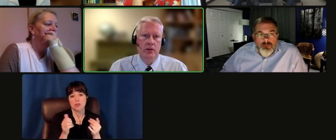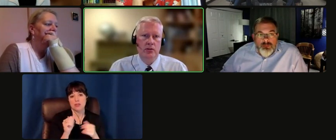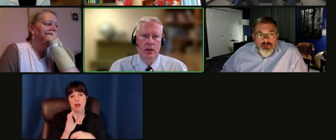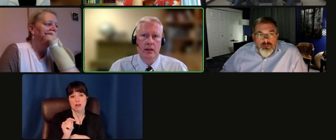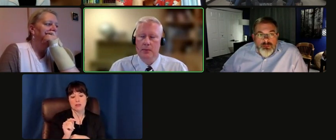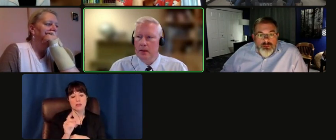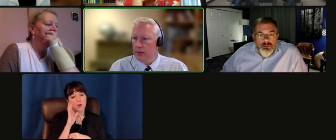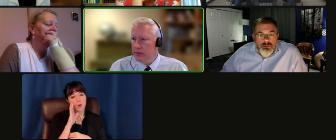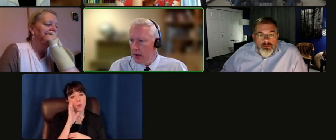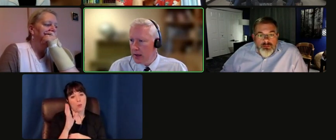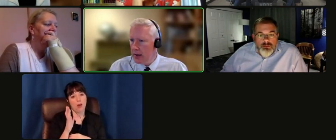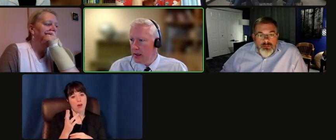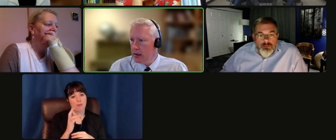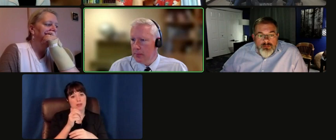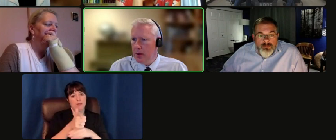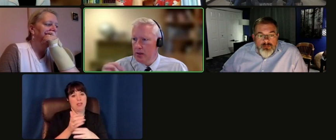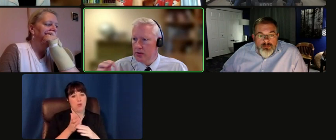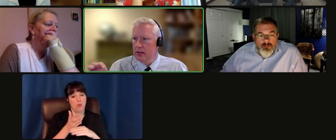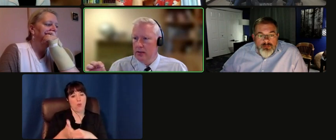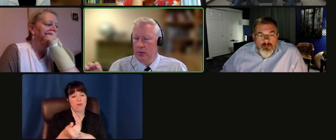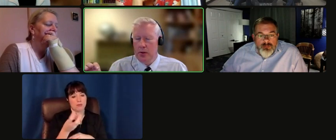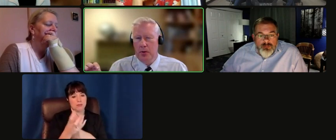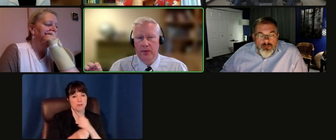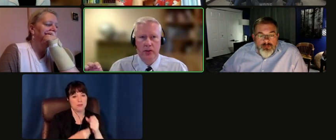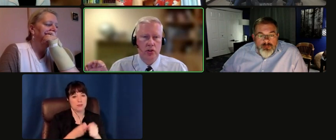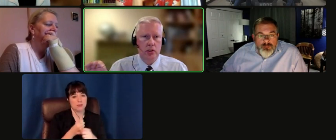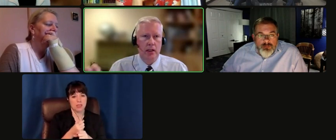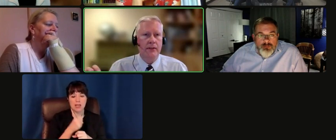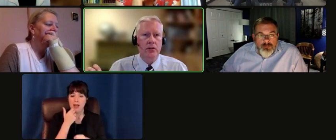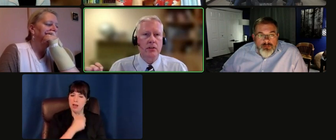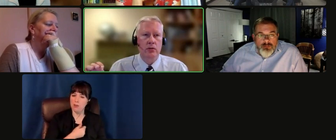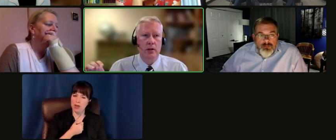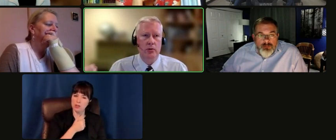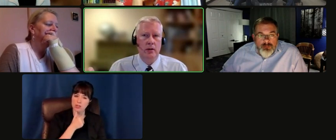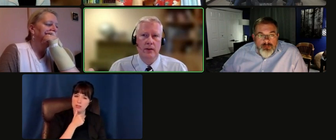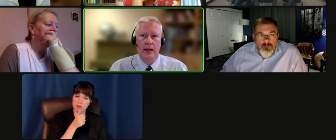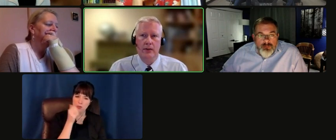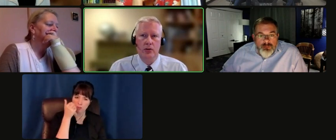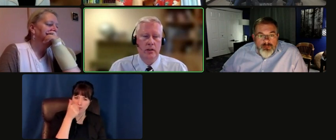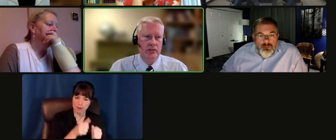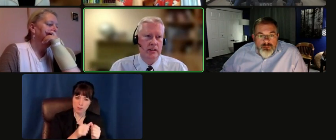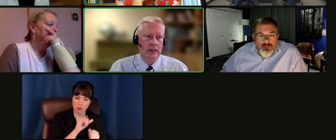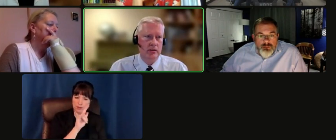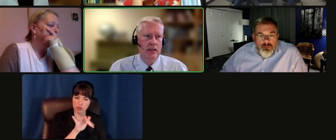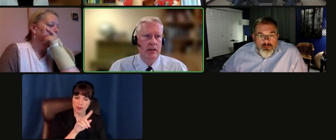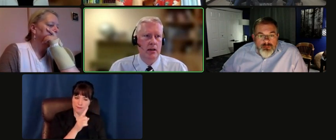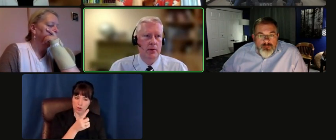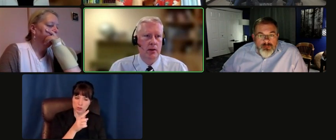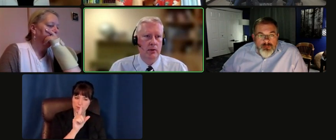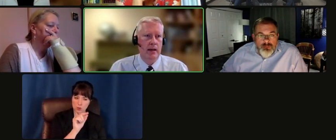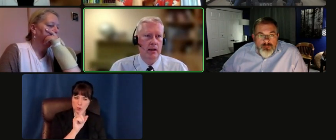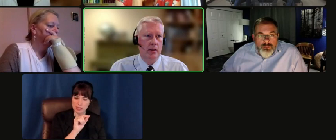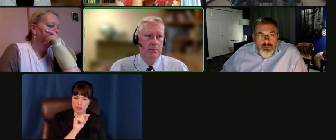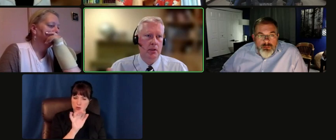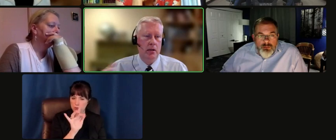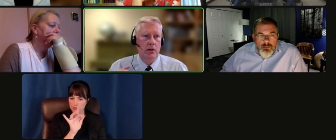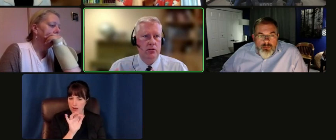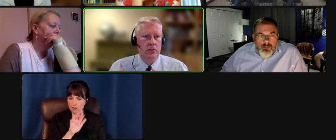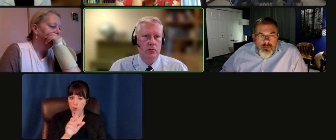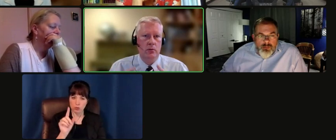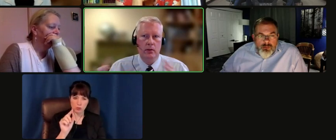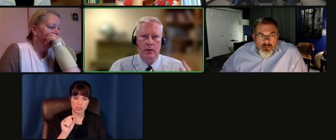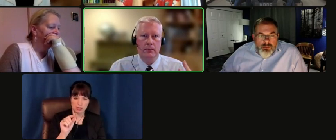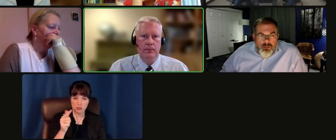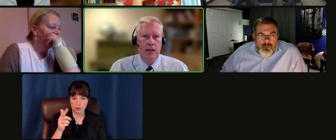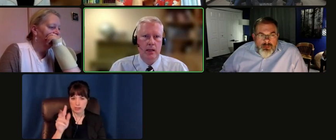of years. If I apologize, I don't remember if it's July 1st of 2025 or 26, but we've got a couple of years